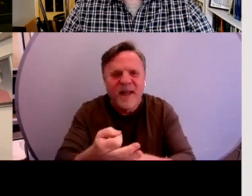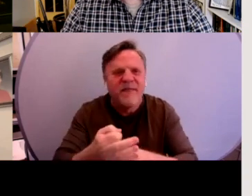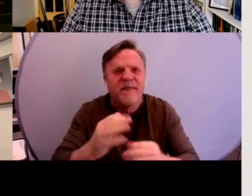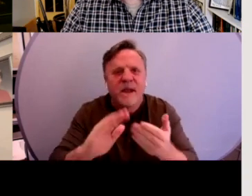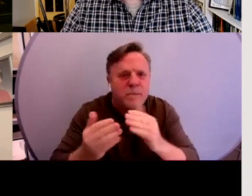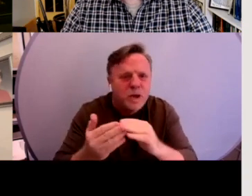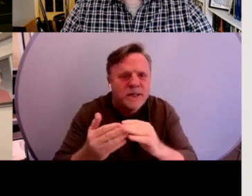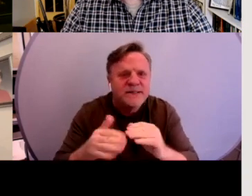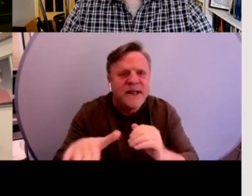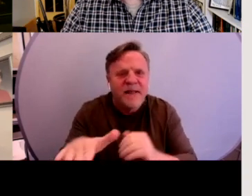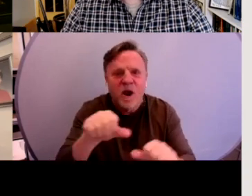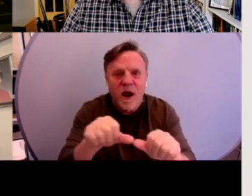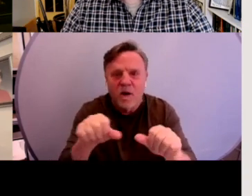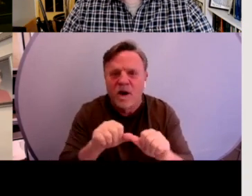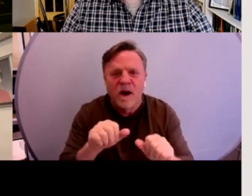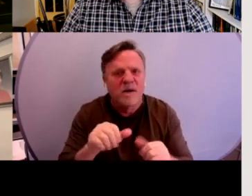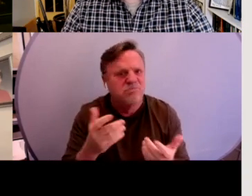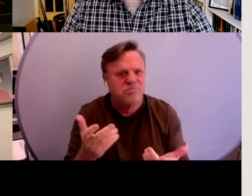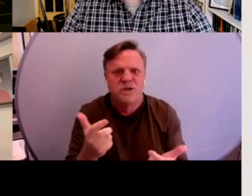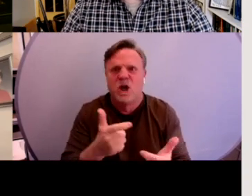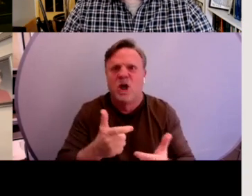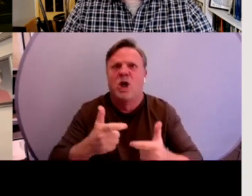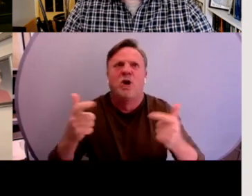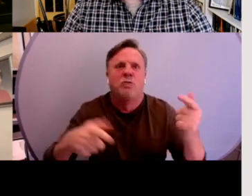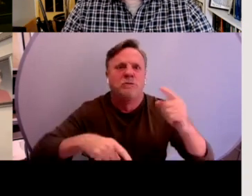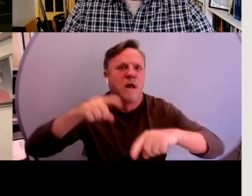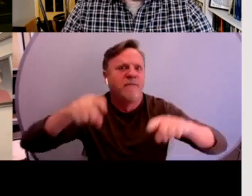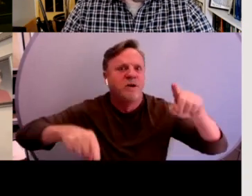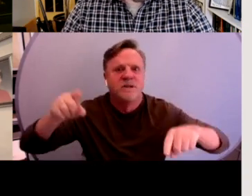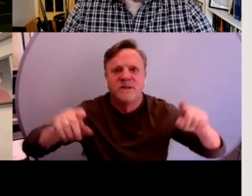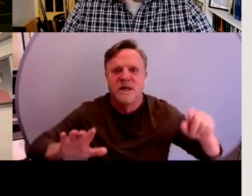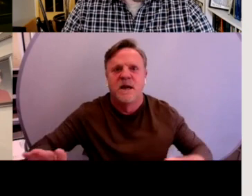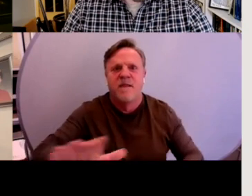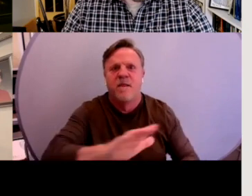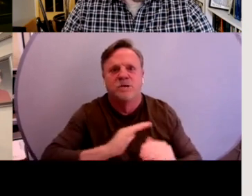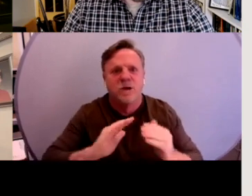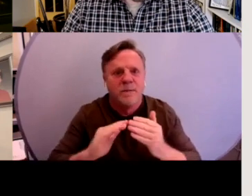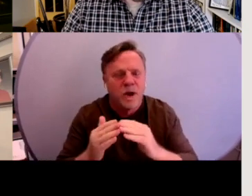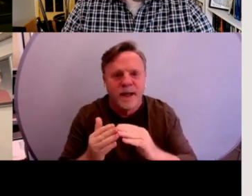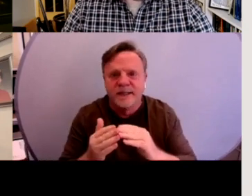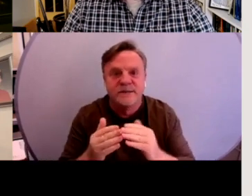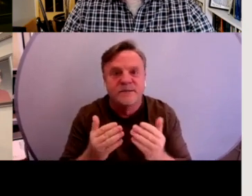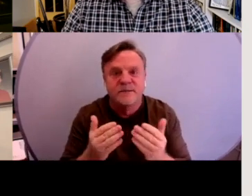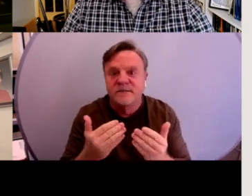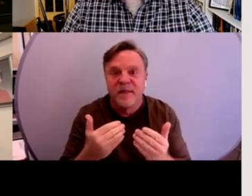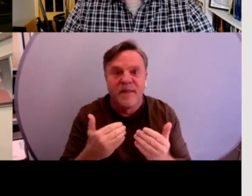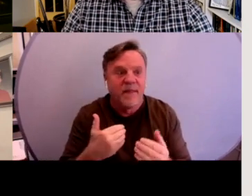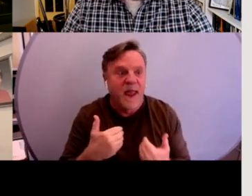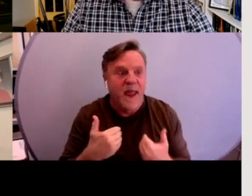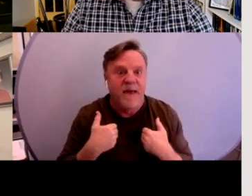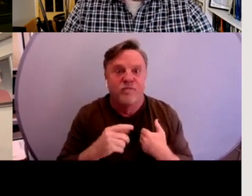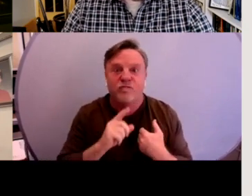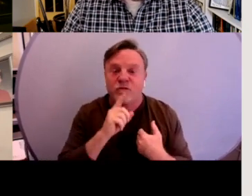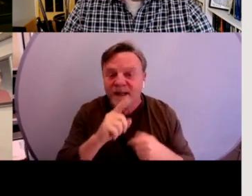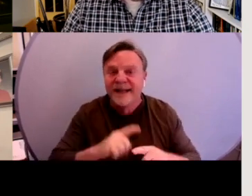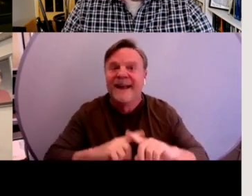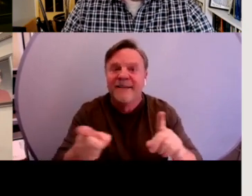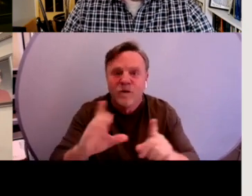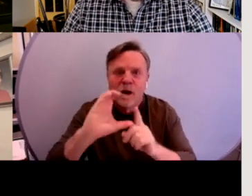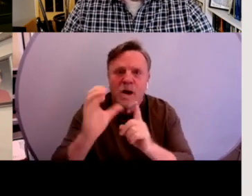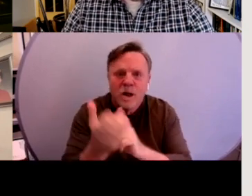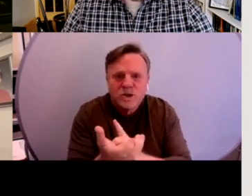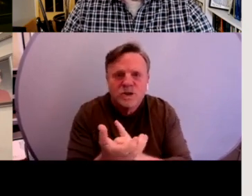area, there's just a huge diversity in those faith communities. They have very different cultures and ways